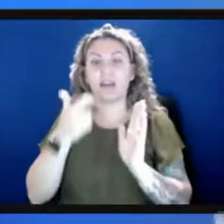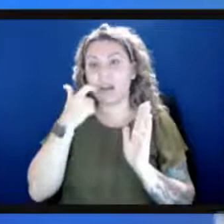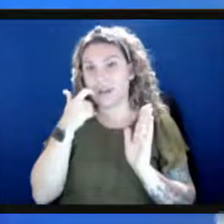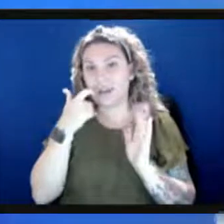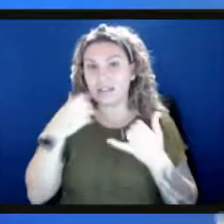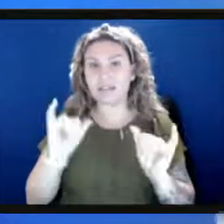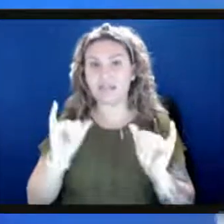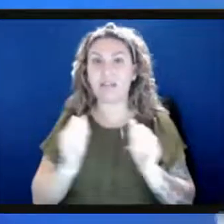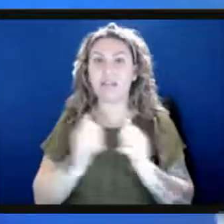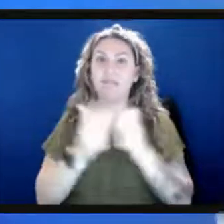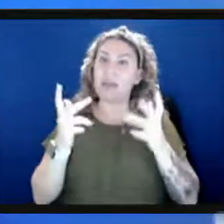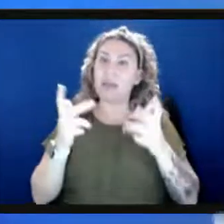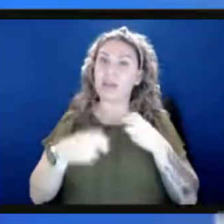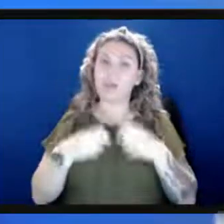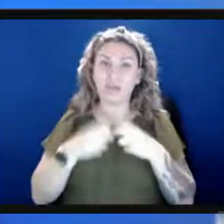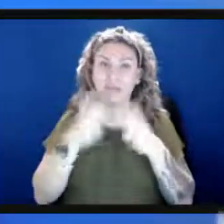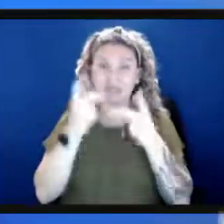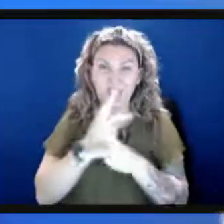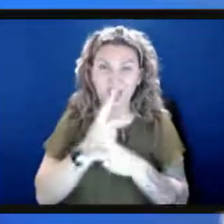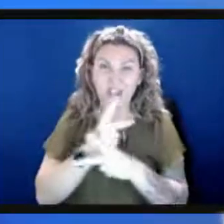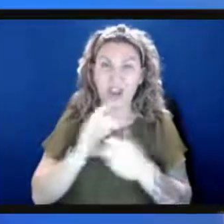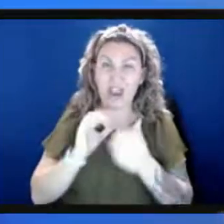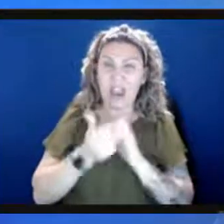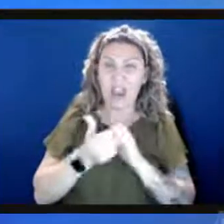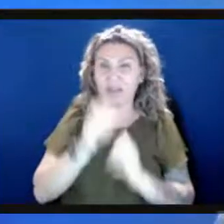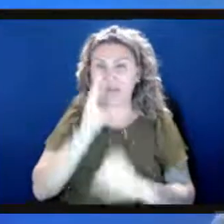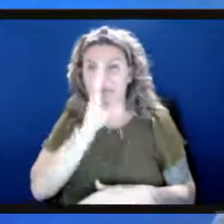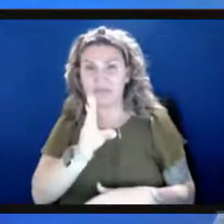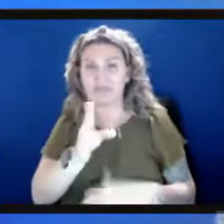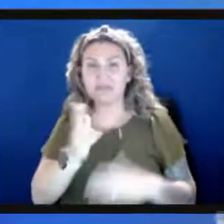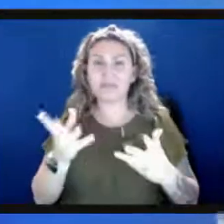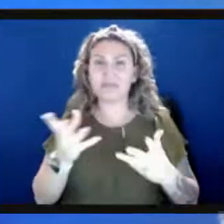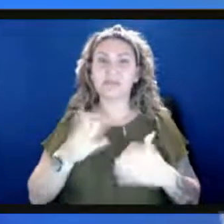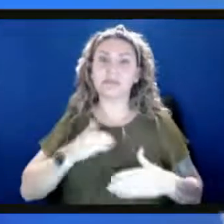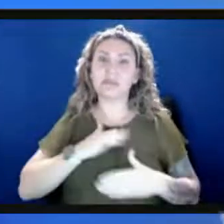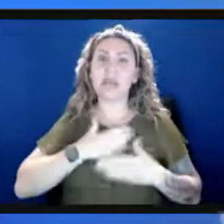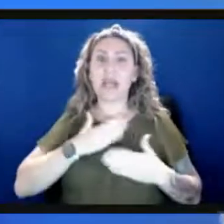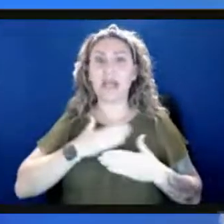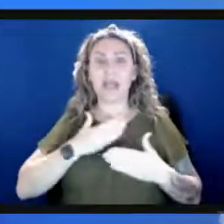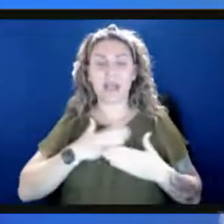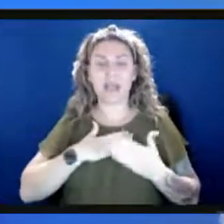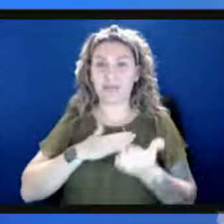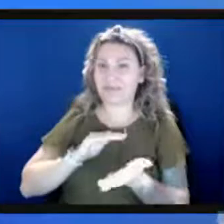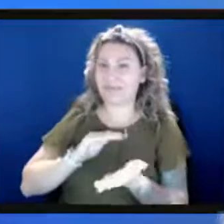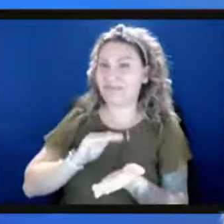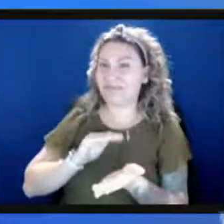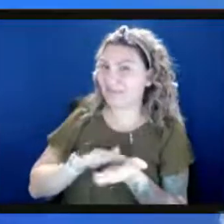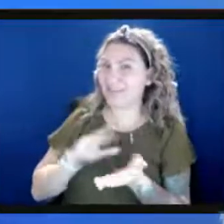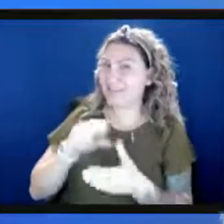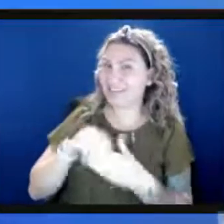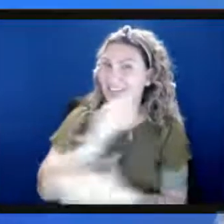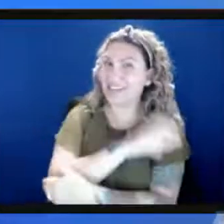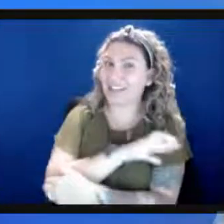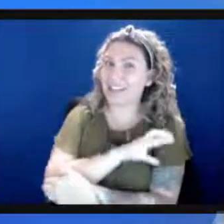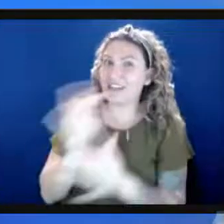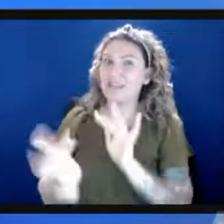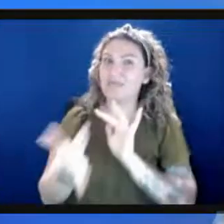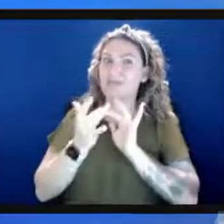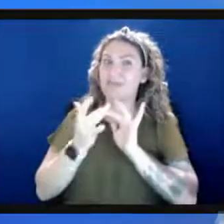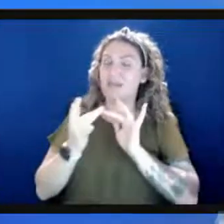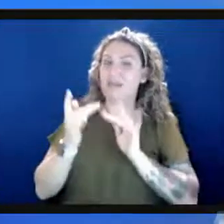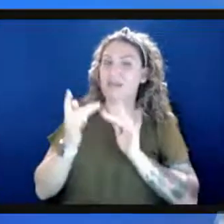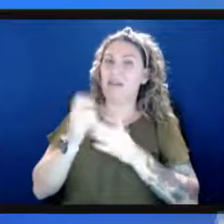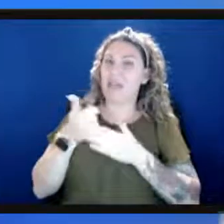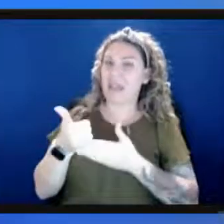trying to figure out a way to stay sober. And that's where we're really grateful that Dr. Sethi in the clinic is really able to reach out and help us take care of these kind of